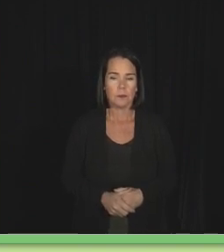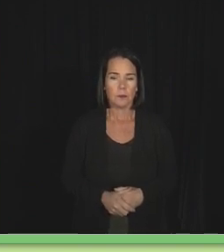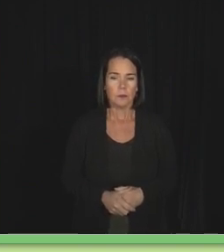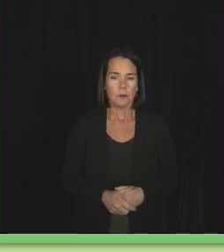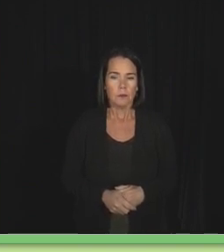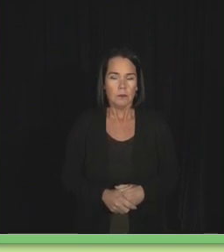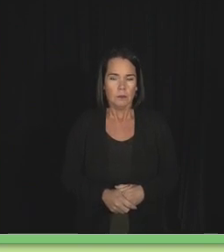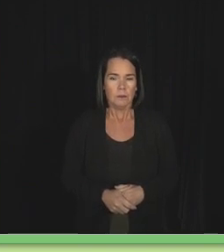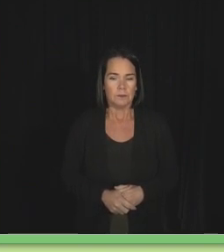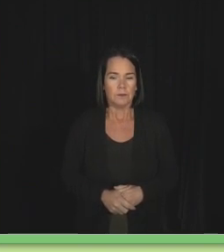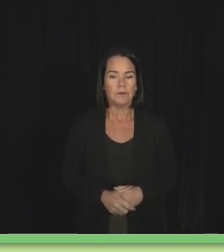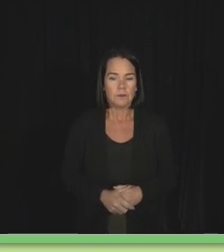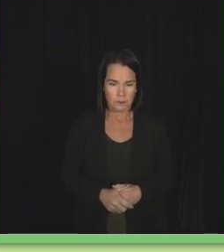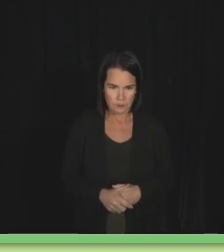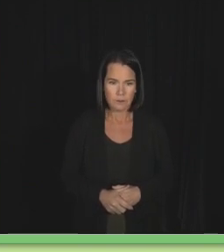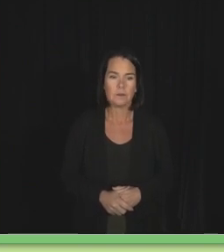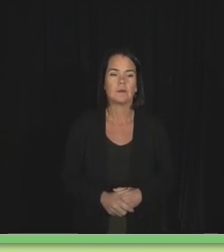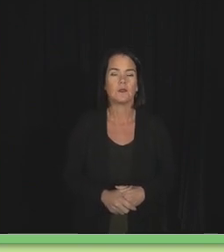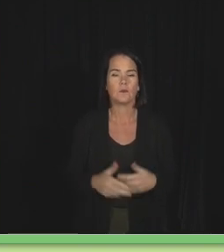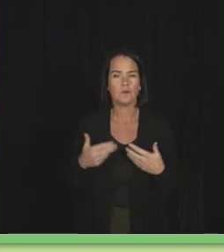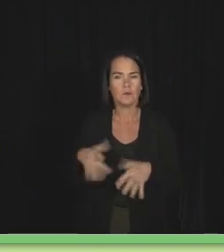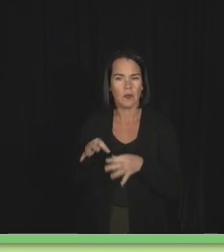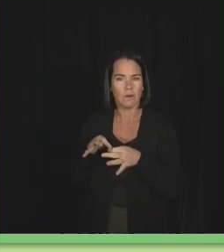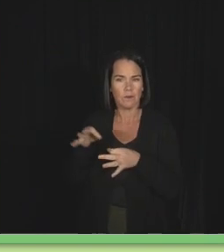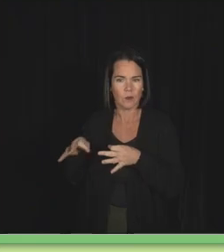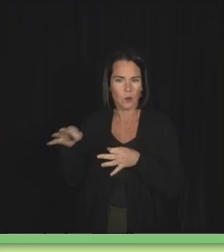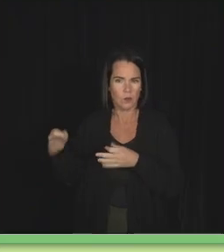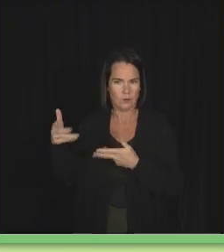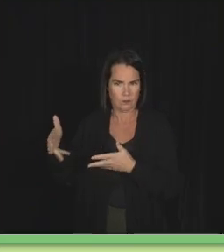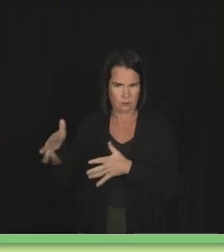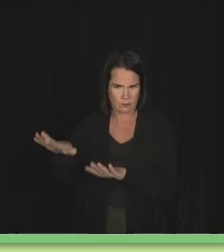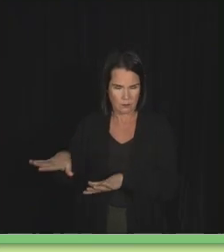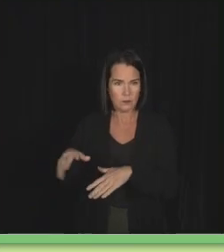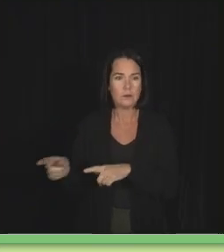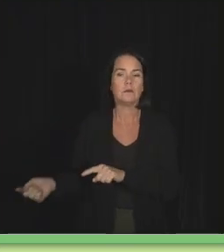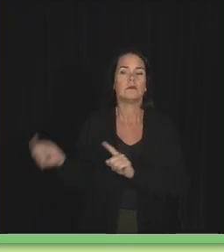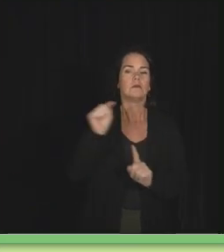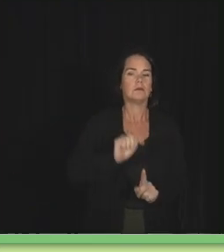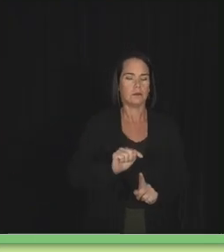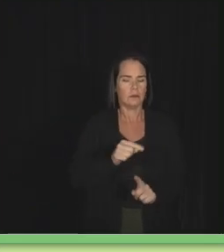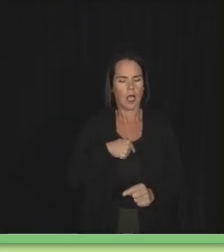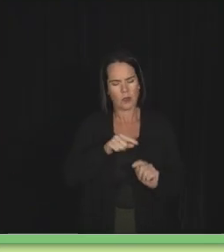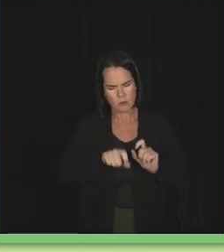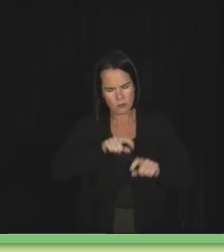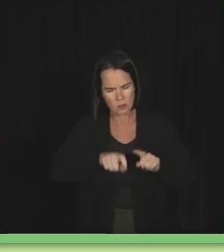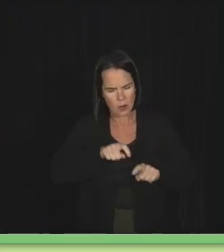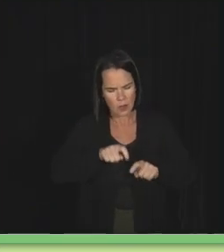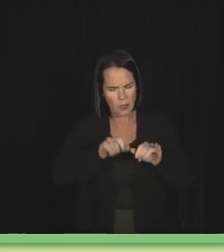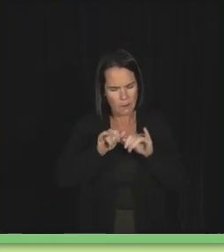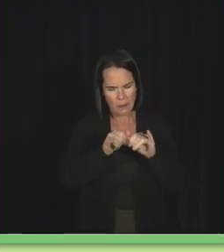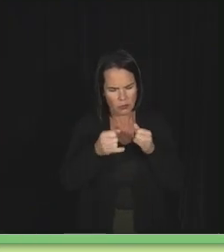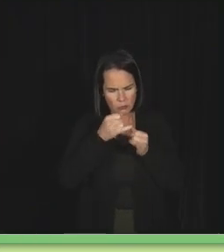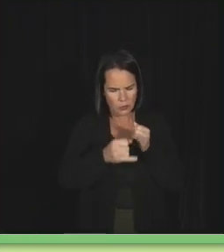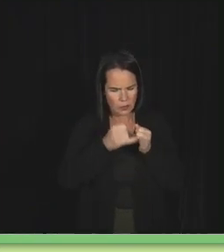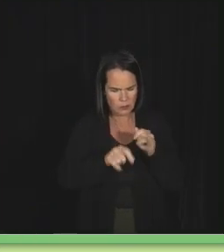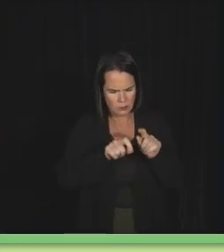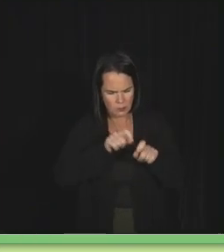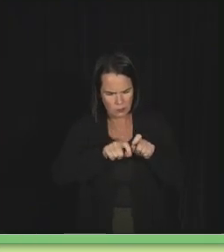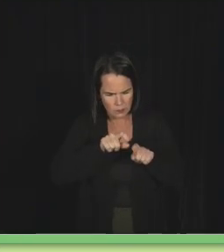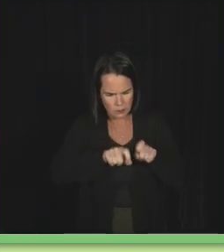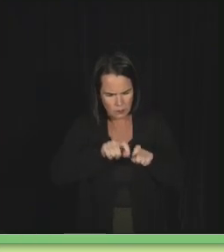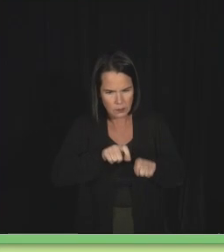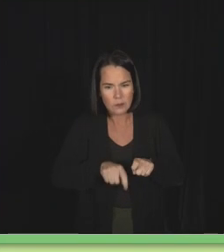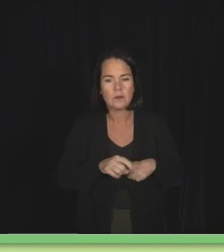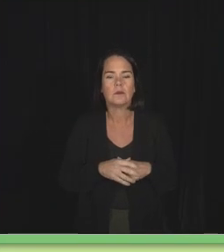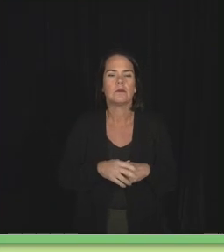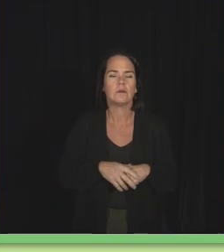So after I do the port forwarding, coming back, I can query the metric endpoint of the